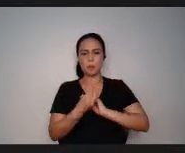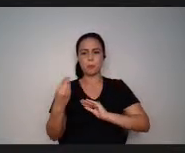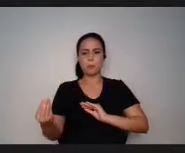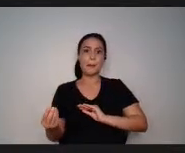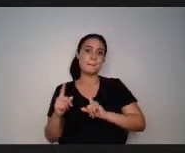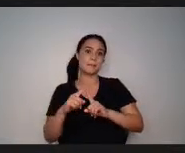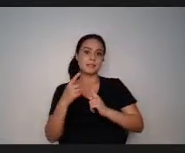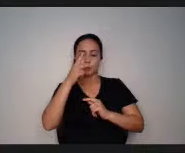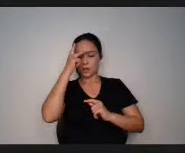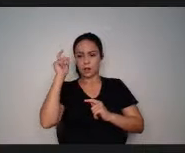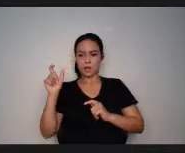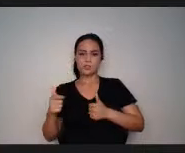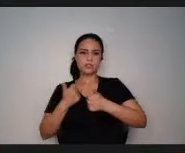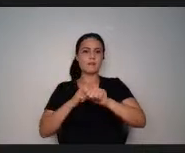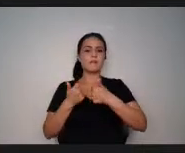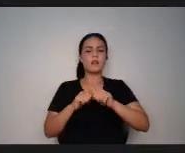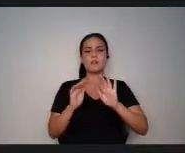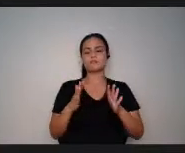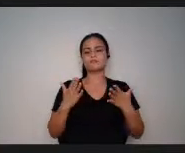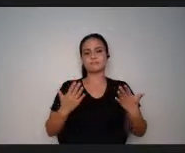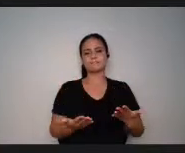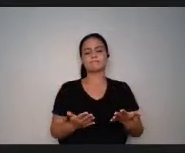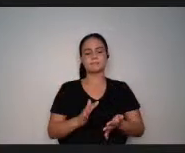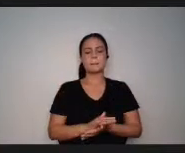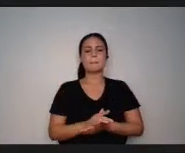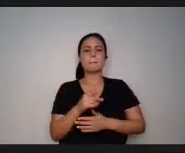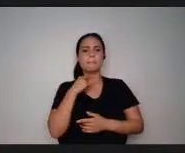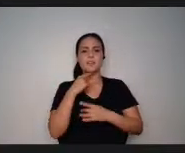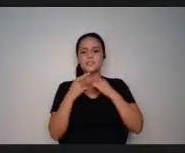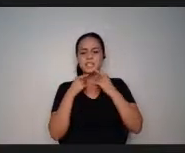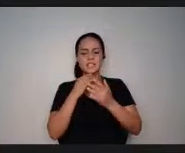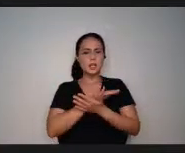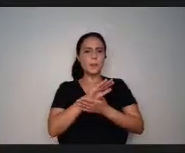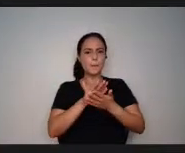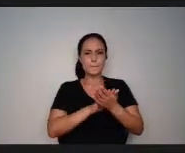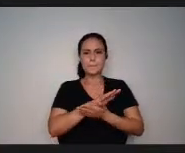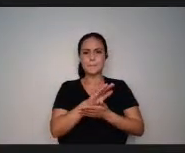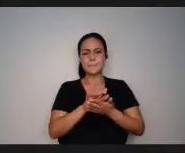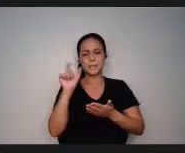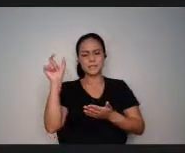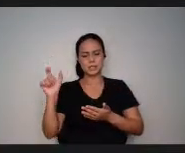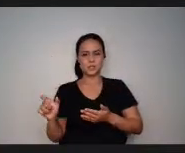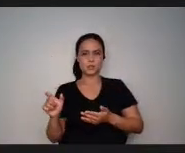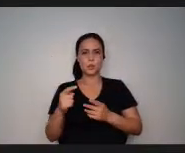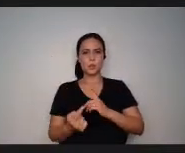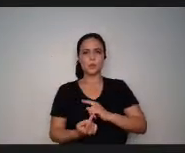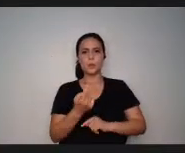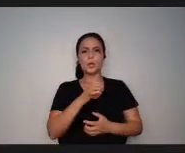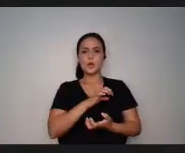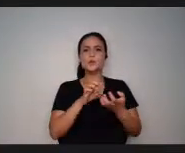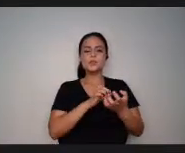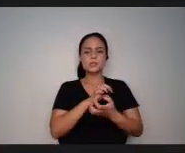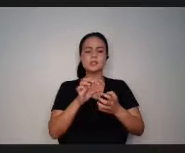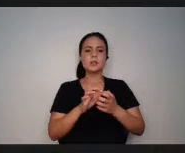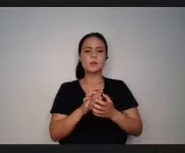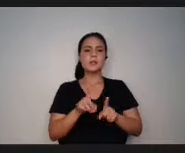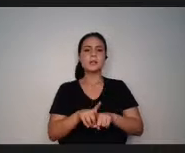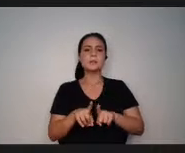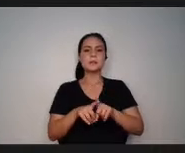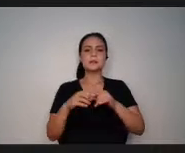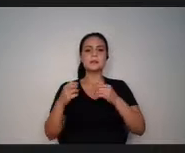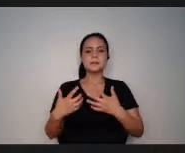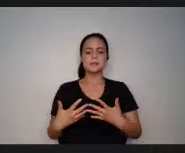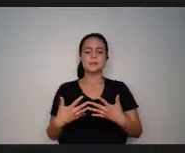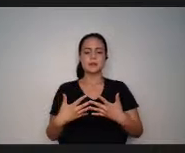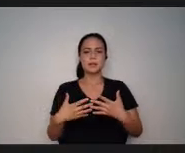it does the service for the employee. So definitely this is a big